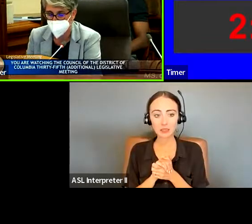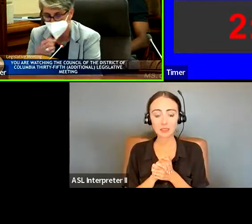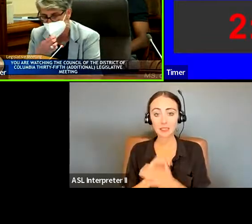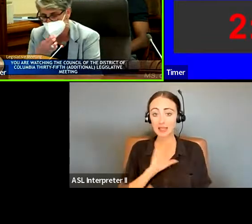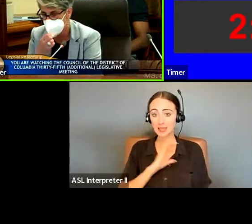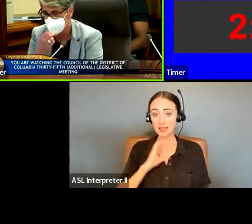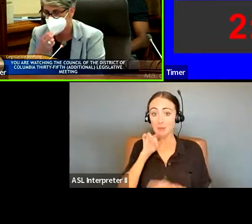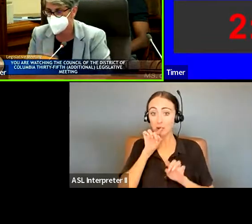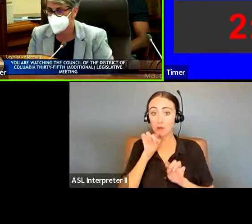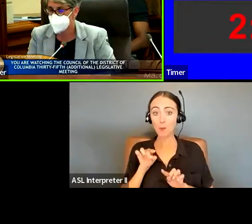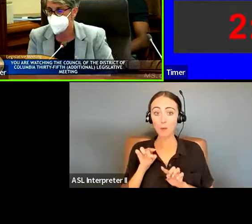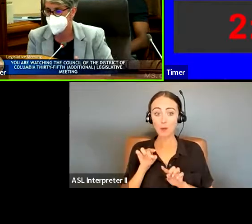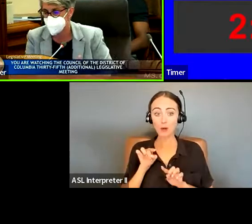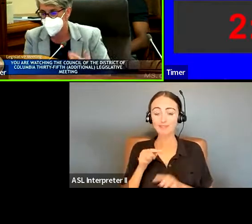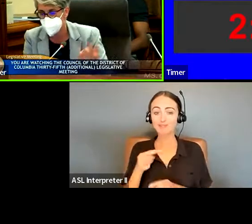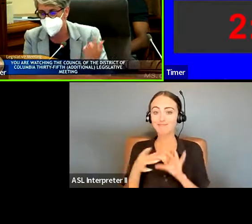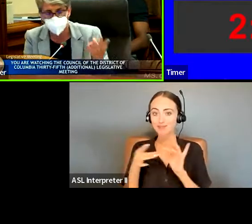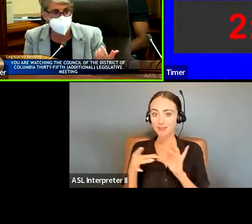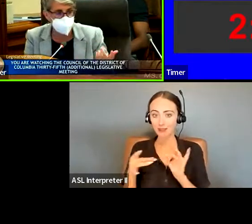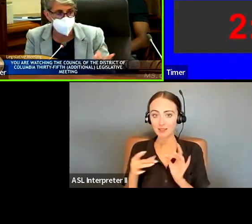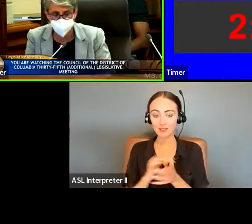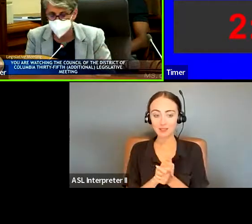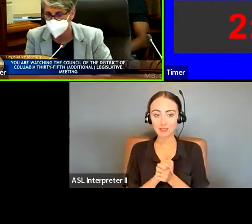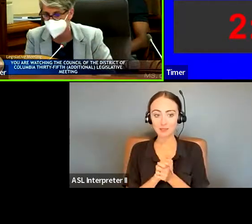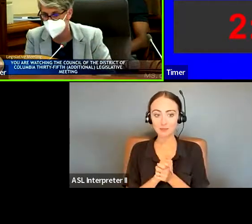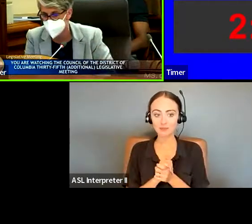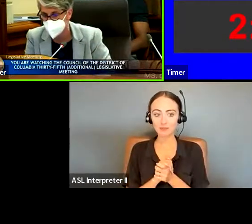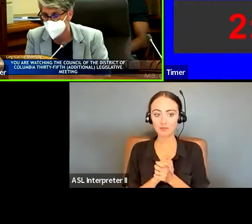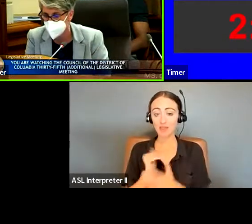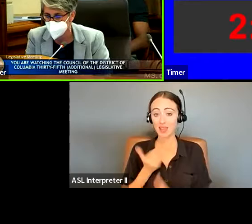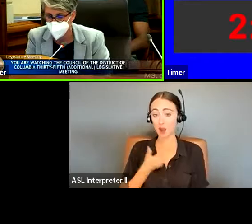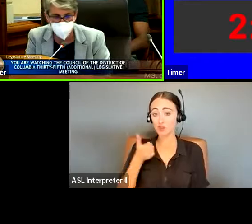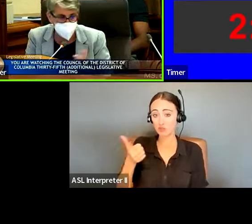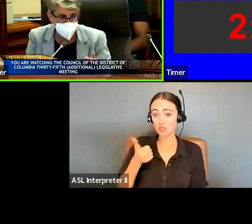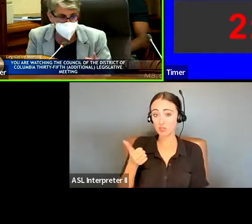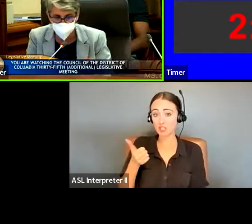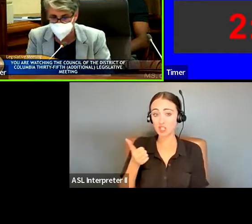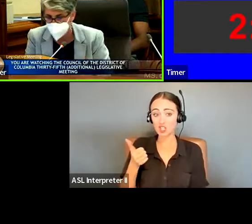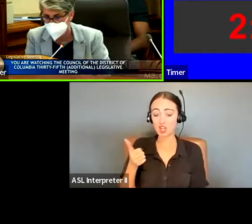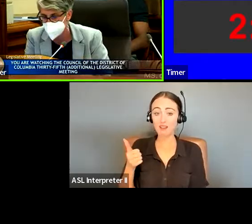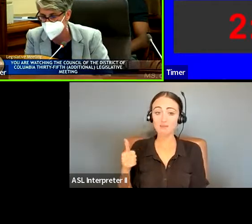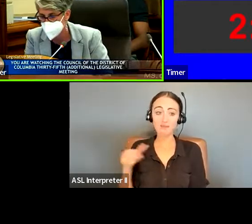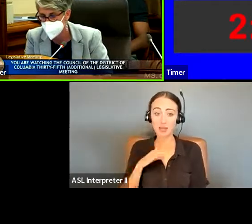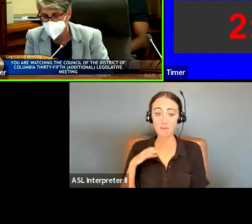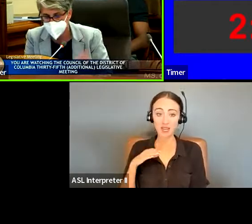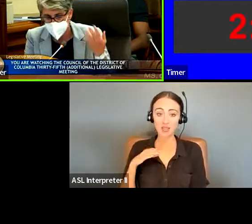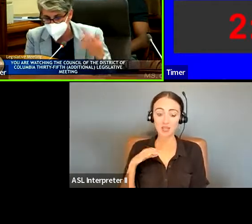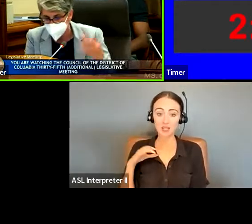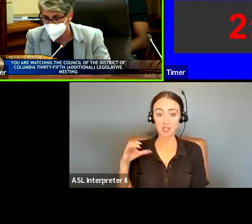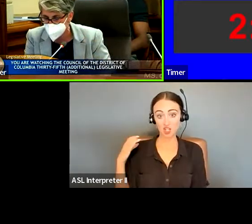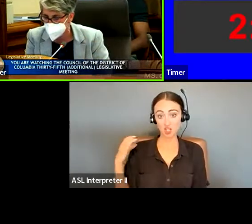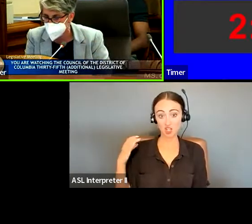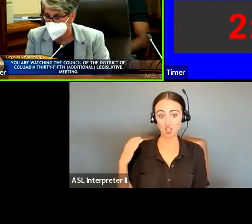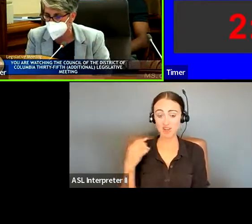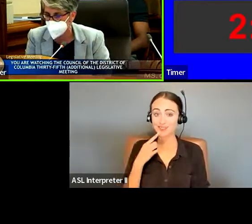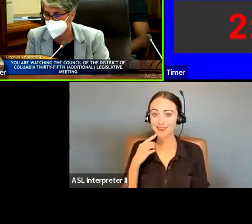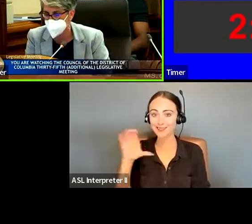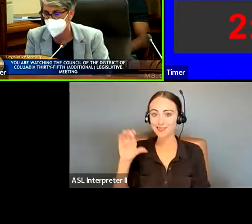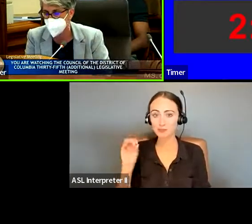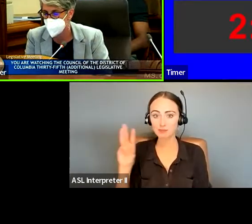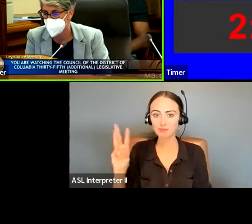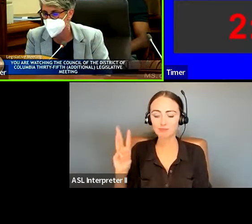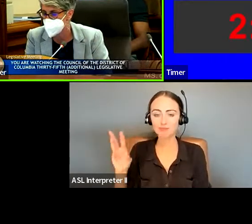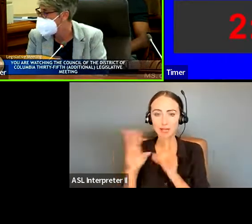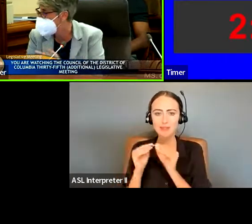committee report says, and our transportation committee chair emphasized at the committee of the whole meeting, what